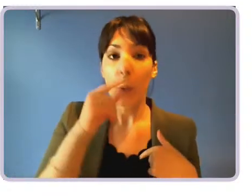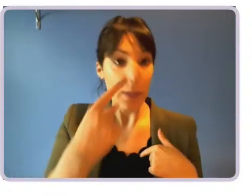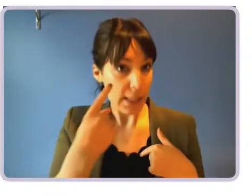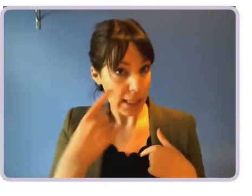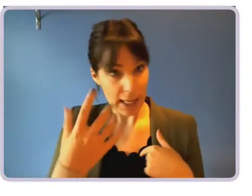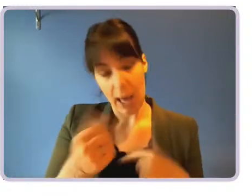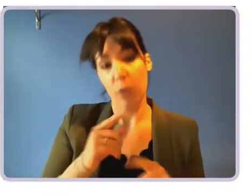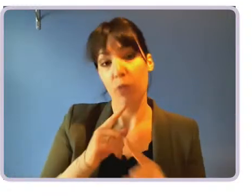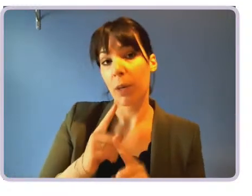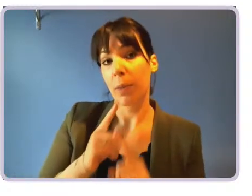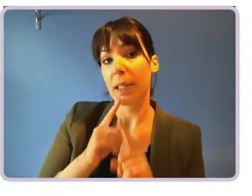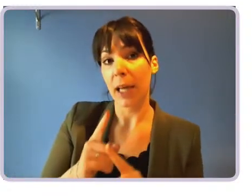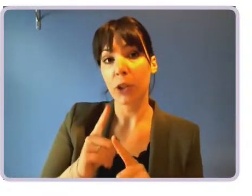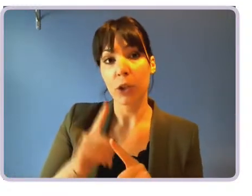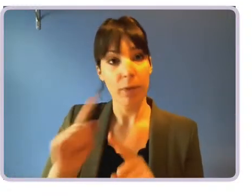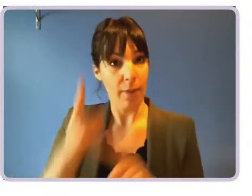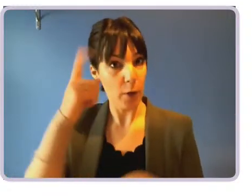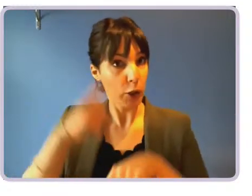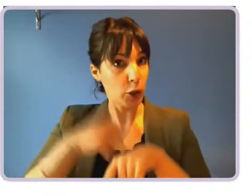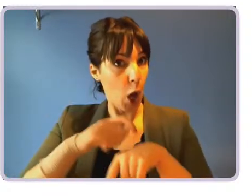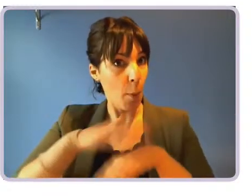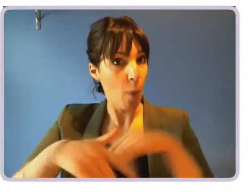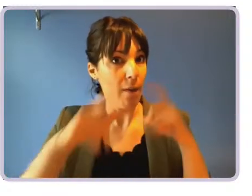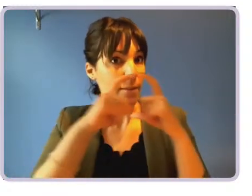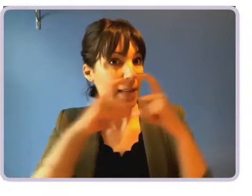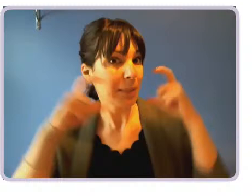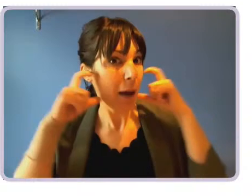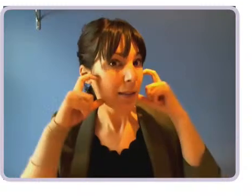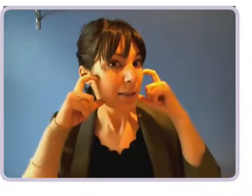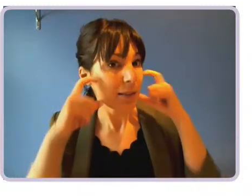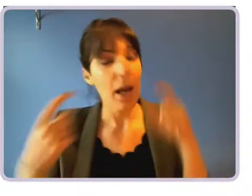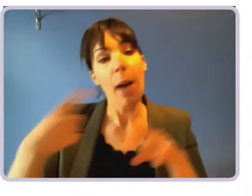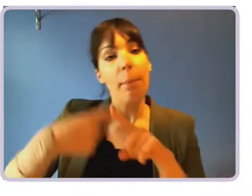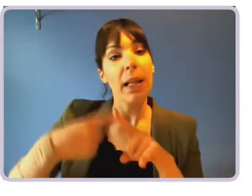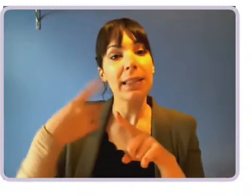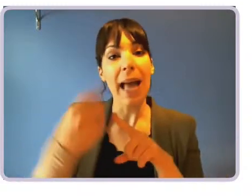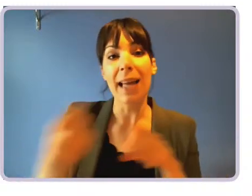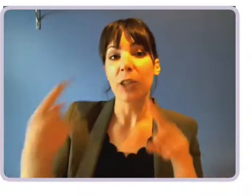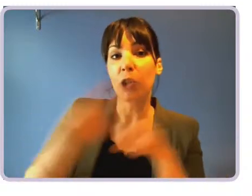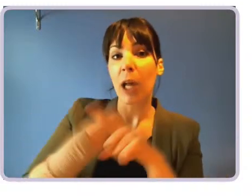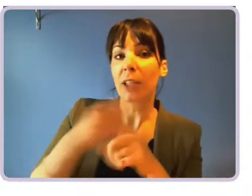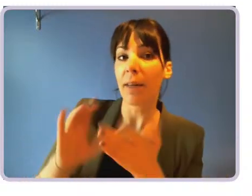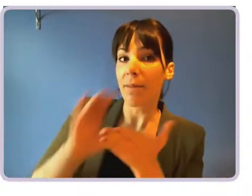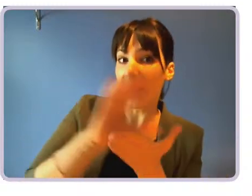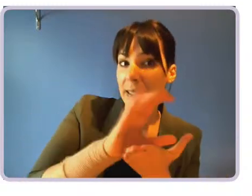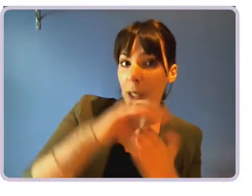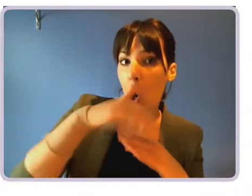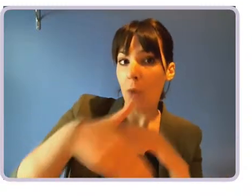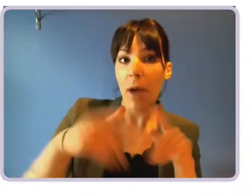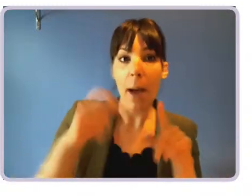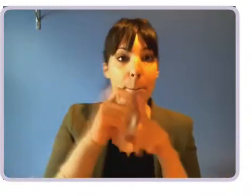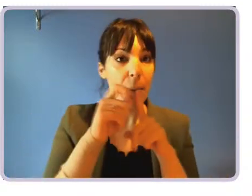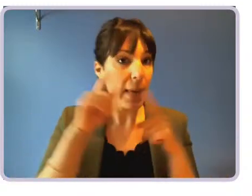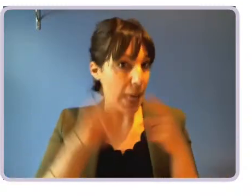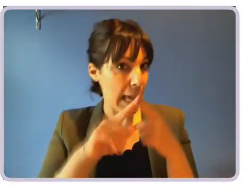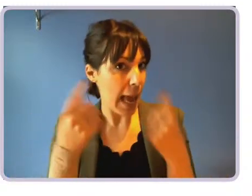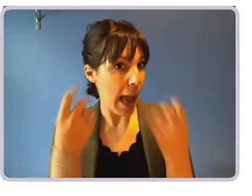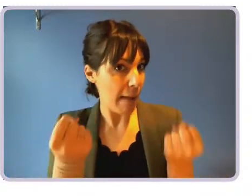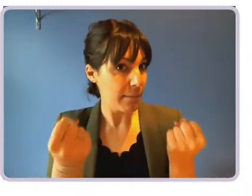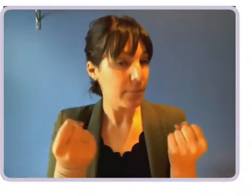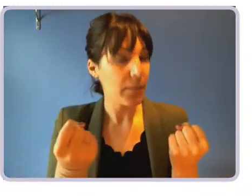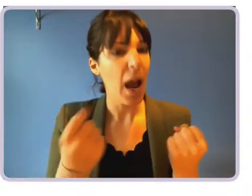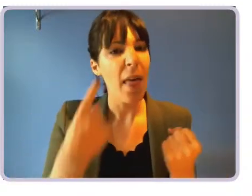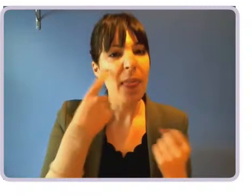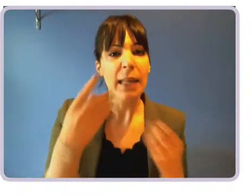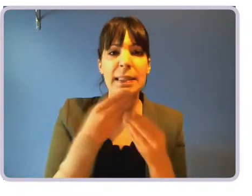face masks. There was some change in funding from PPE. I think some of our concerns around